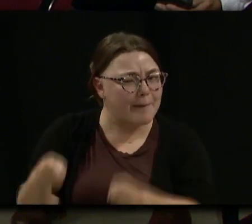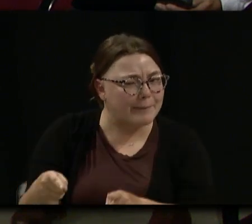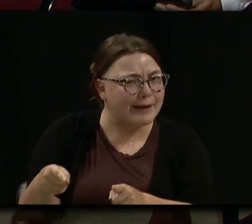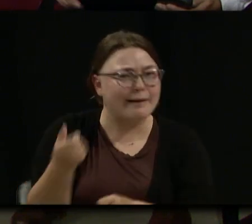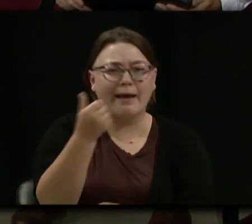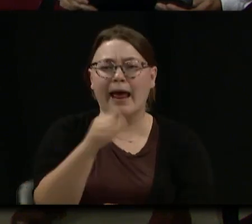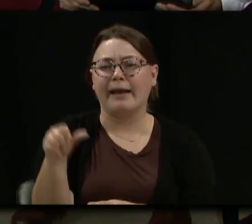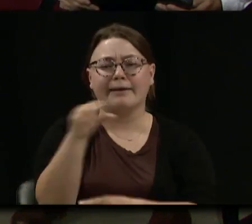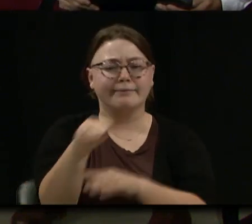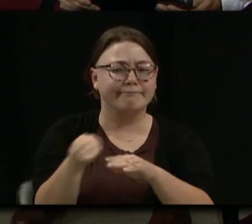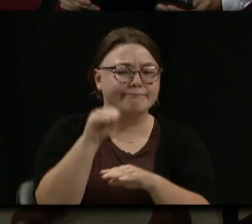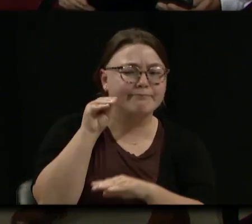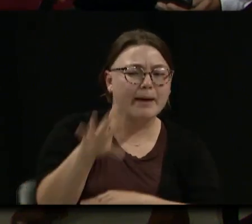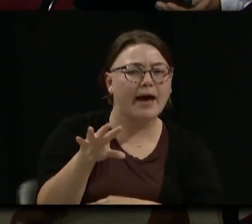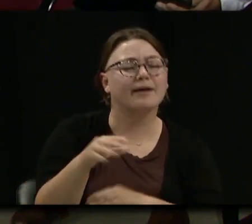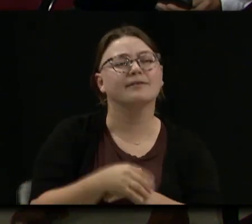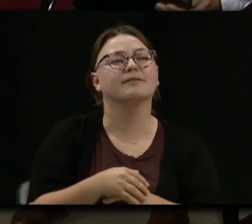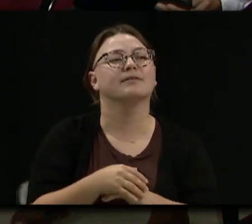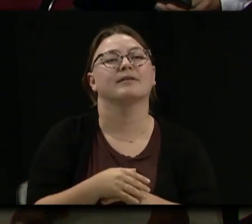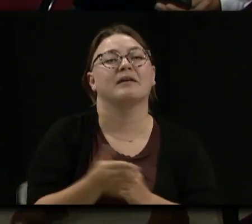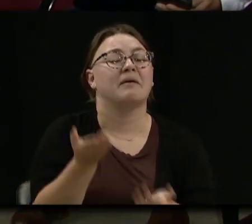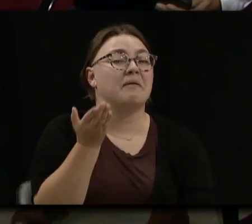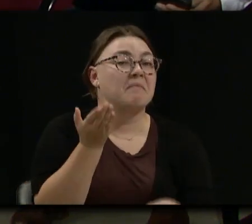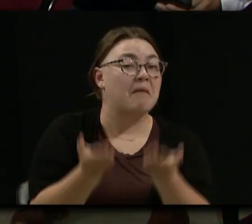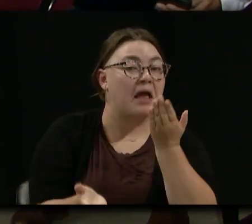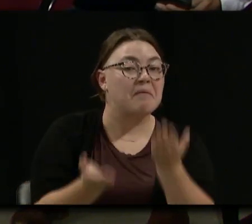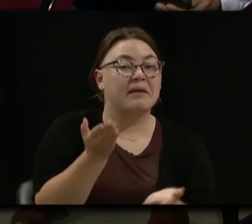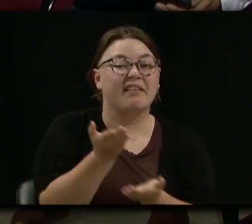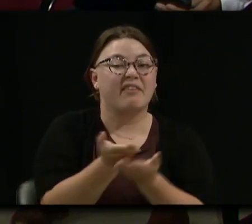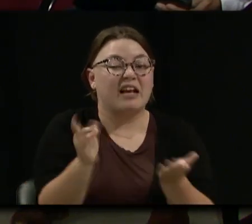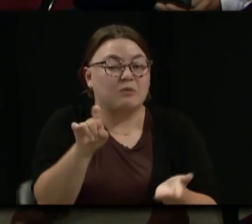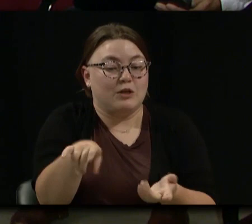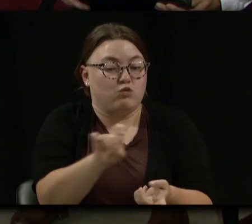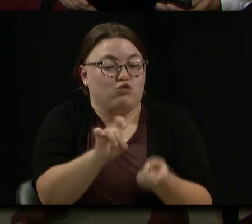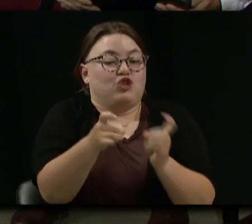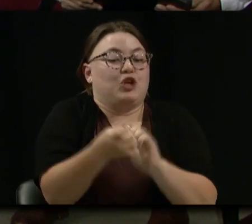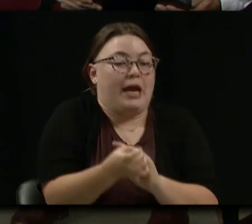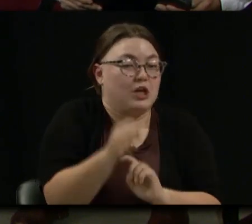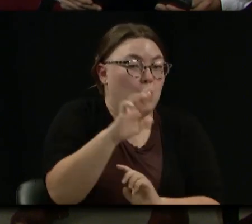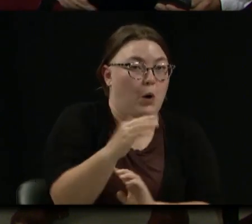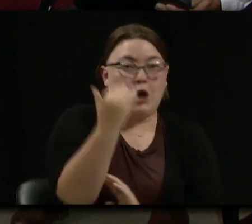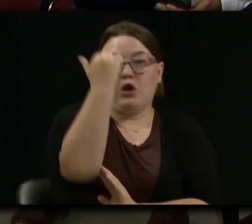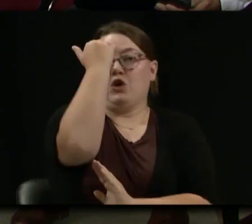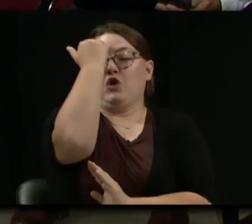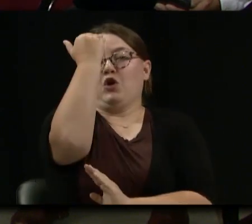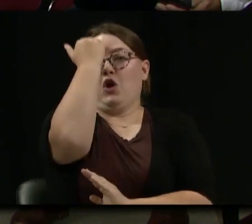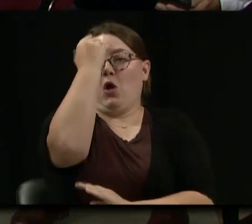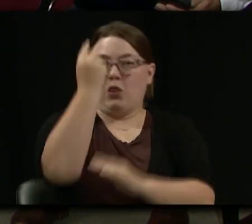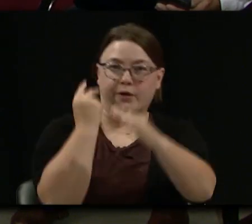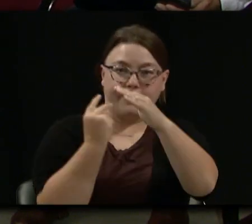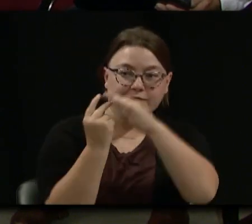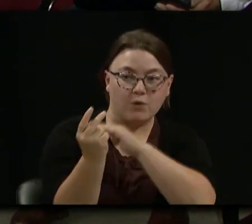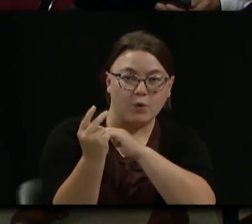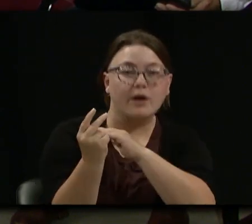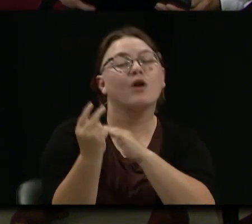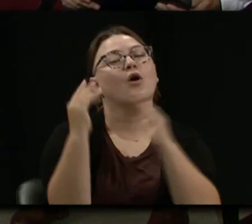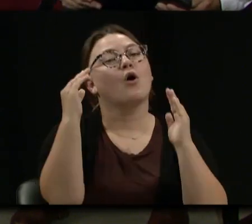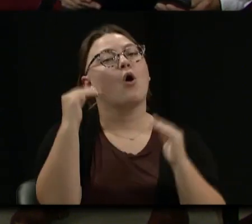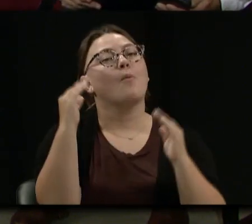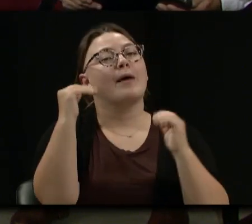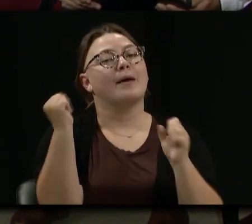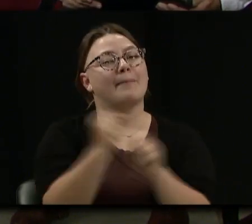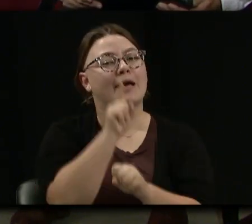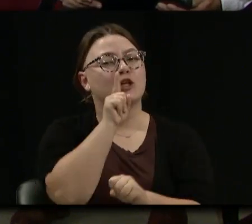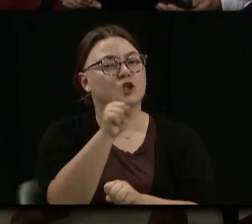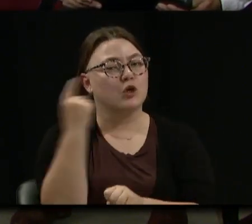that had? What changes maybe do we need to make sure that we're aware of? And that way, hopefully, helping people to participate